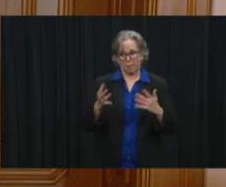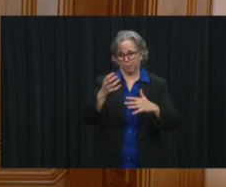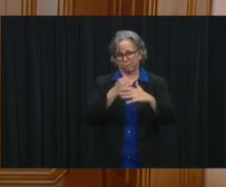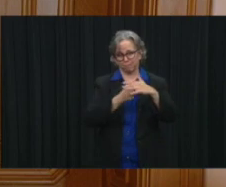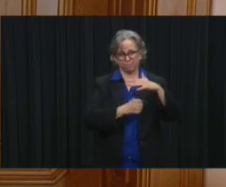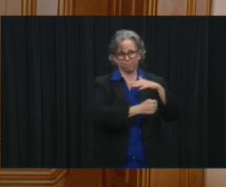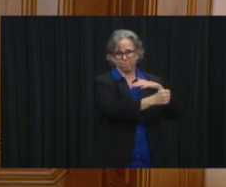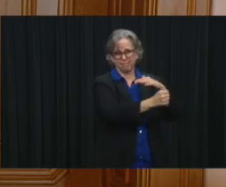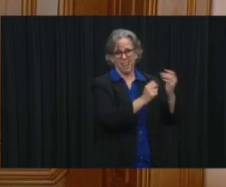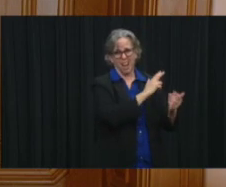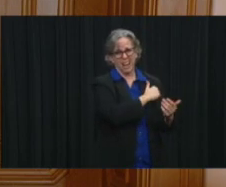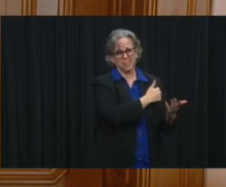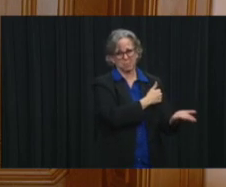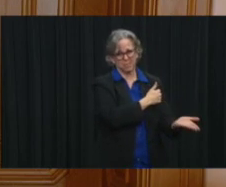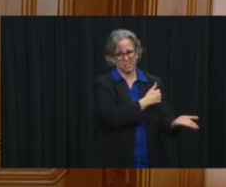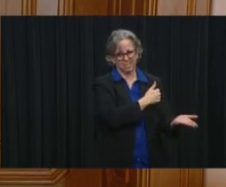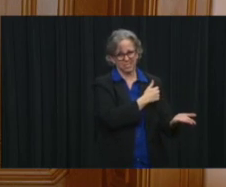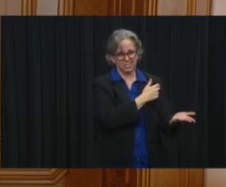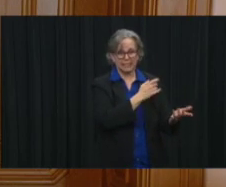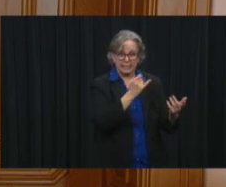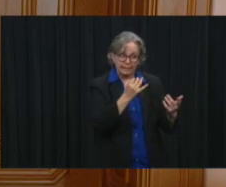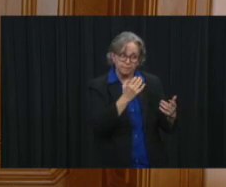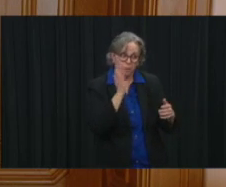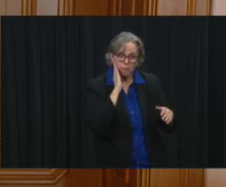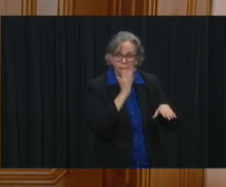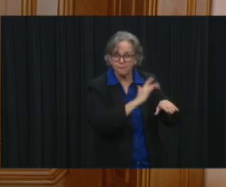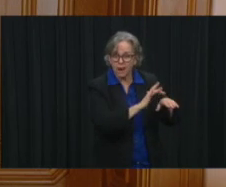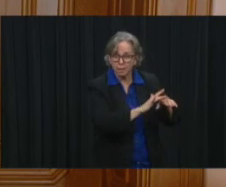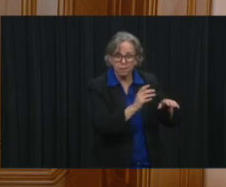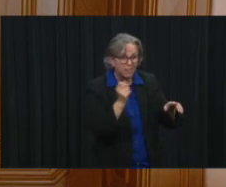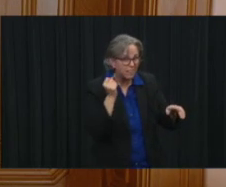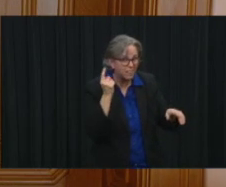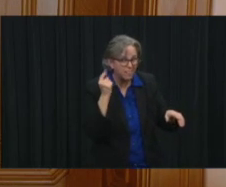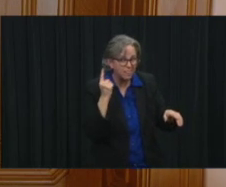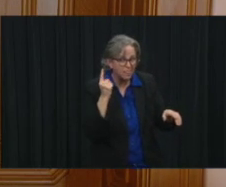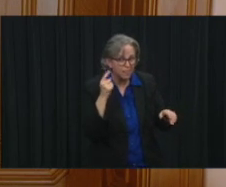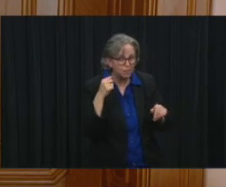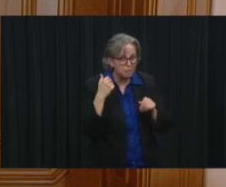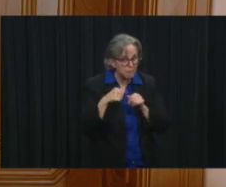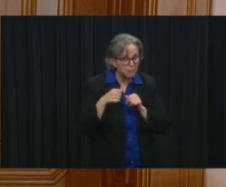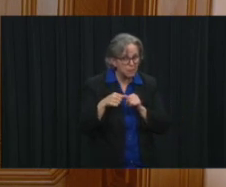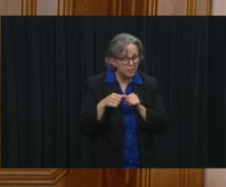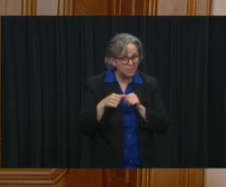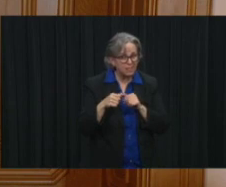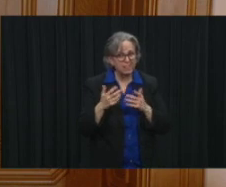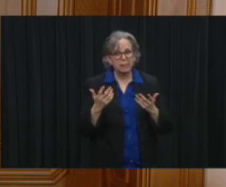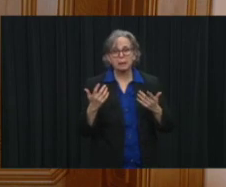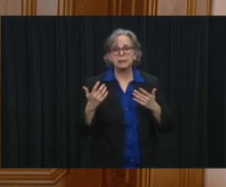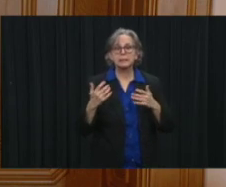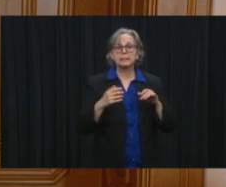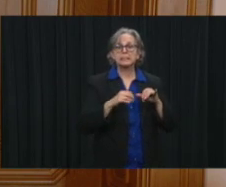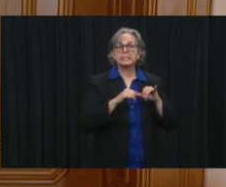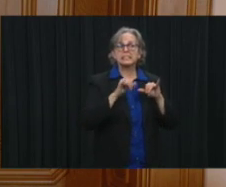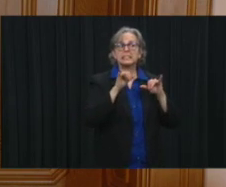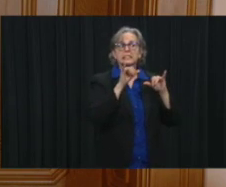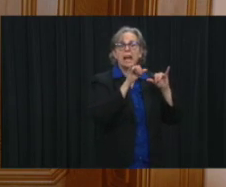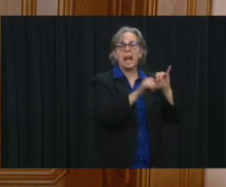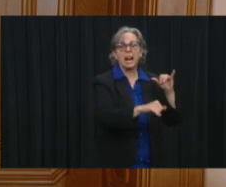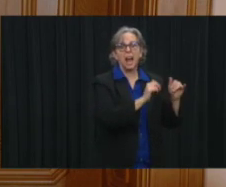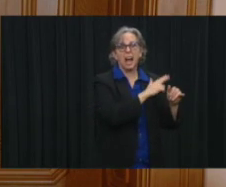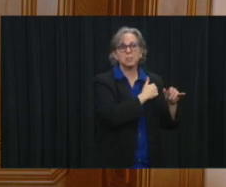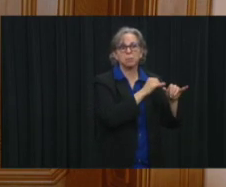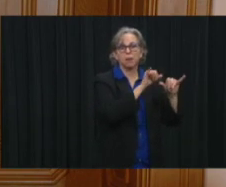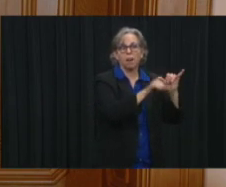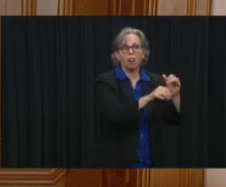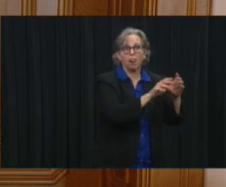stays are a lot longer than we're used to. And so that's another thing that's going to put immense pressure on our